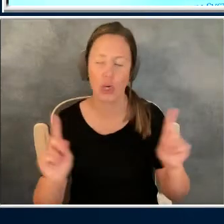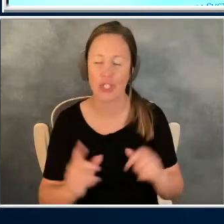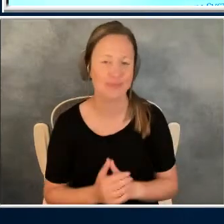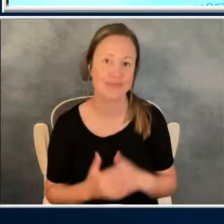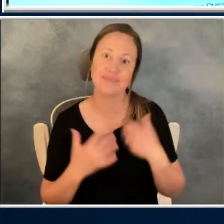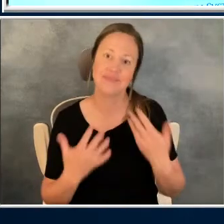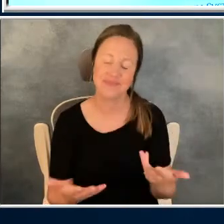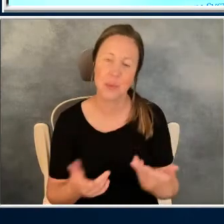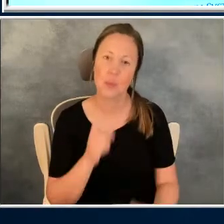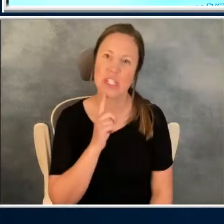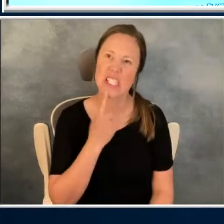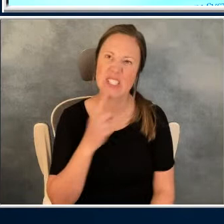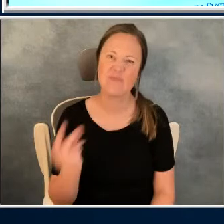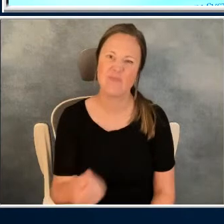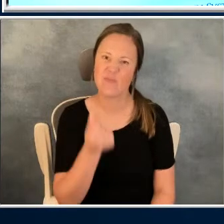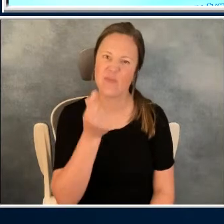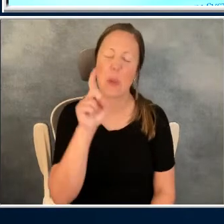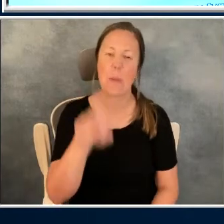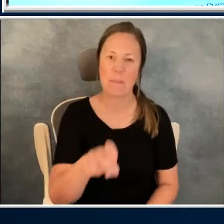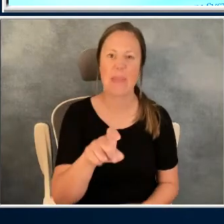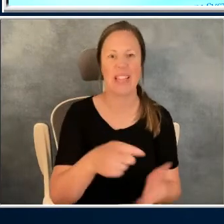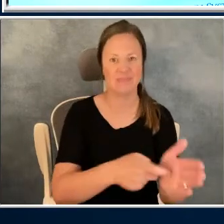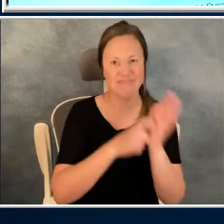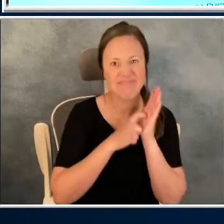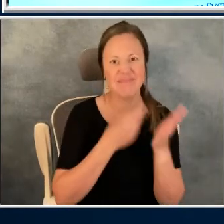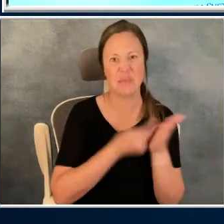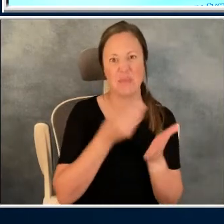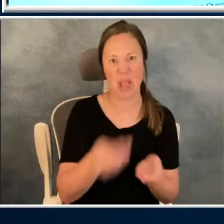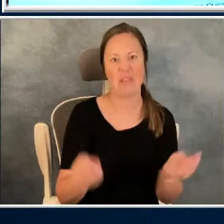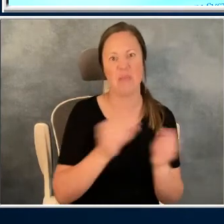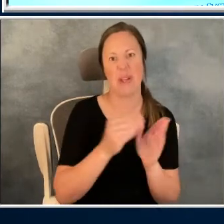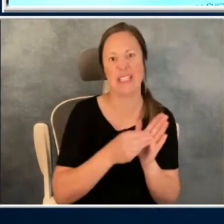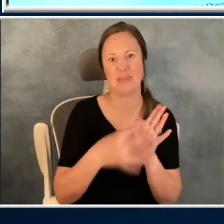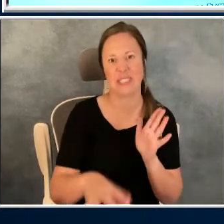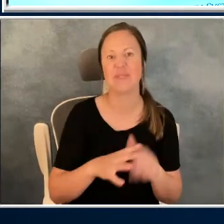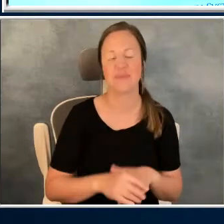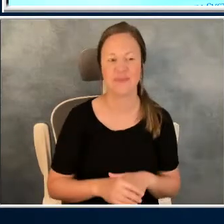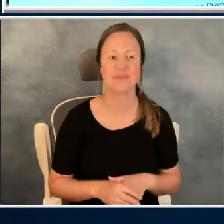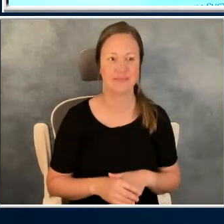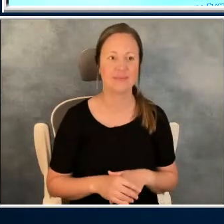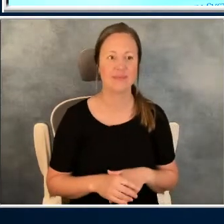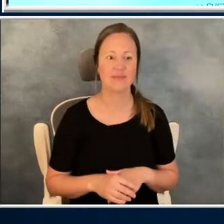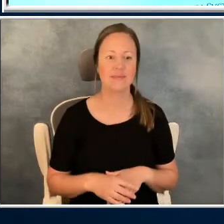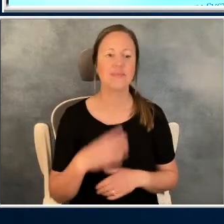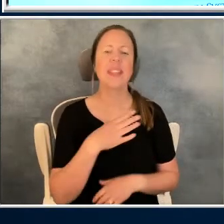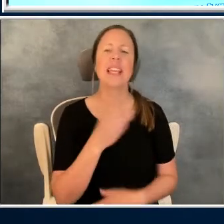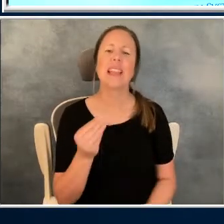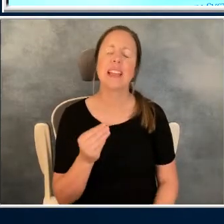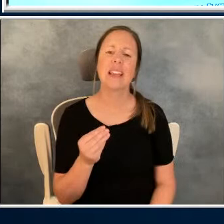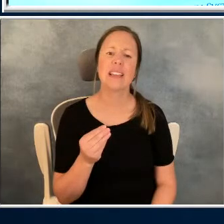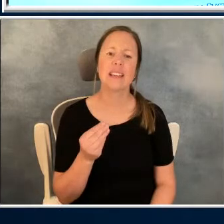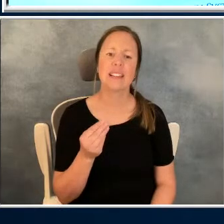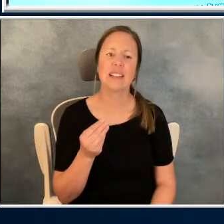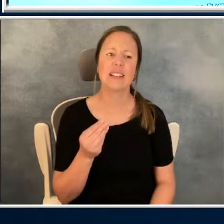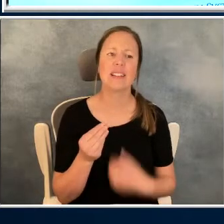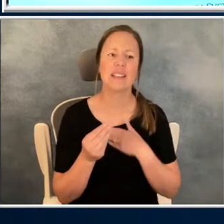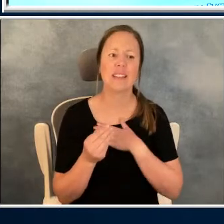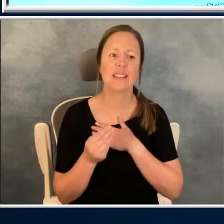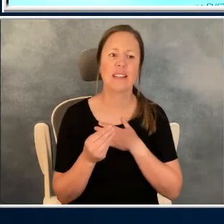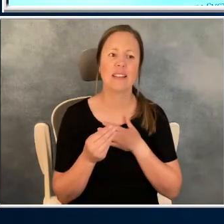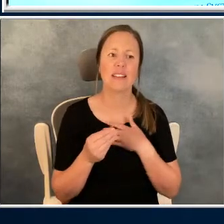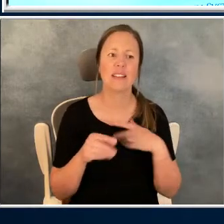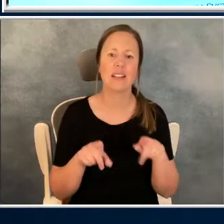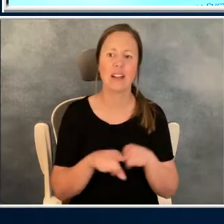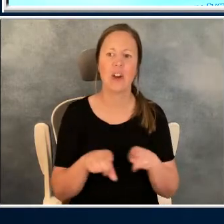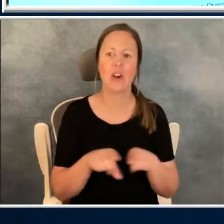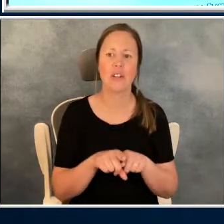disappointing. It works, but doesn't have the oomph that my brand name has. And isn't it also true, Rick Coulter, that the generic, how do you like, now you're on the witness